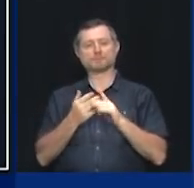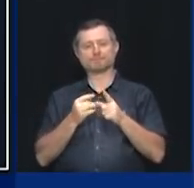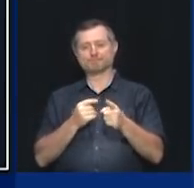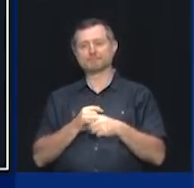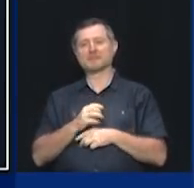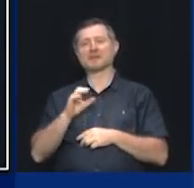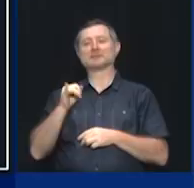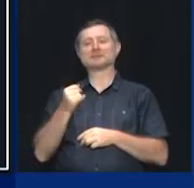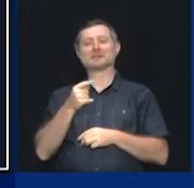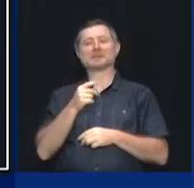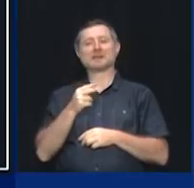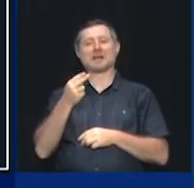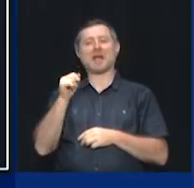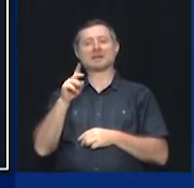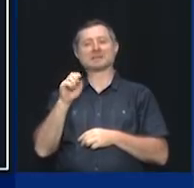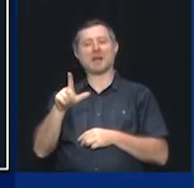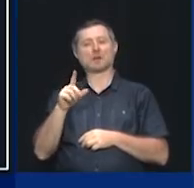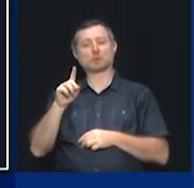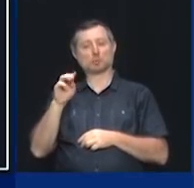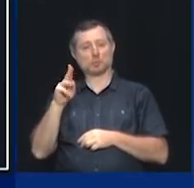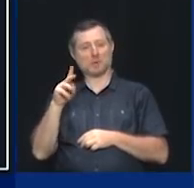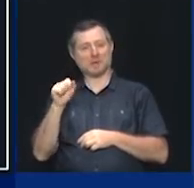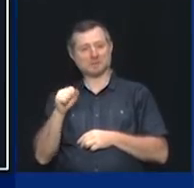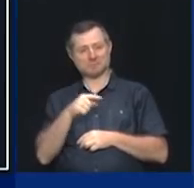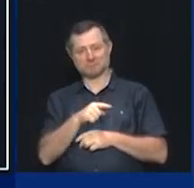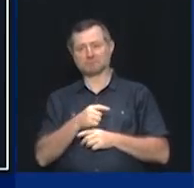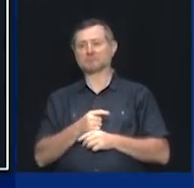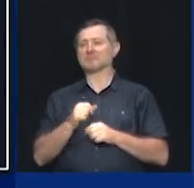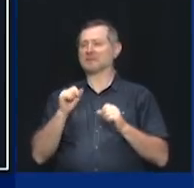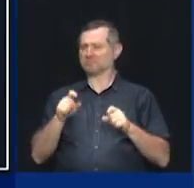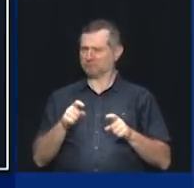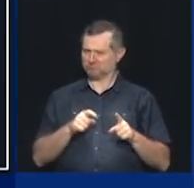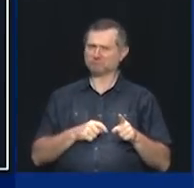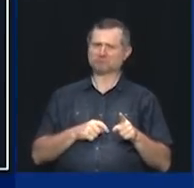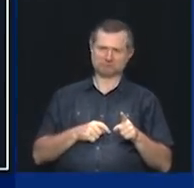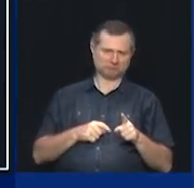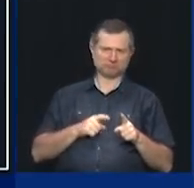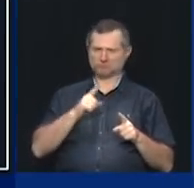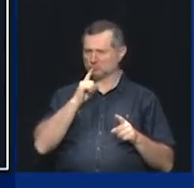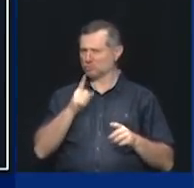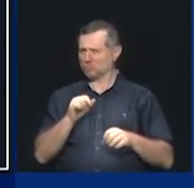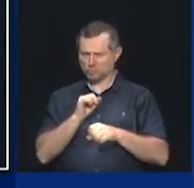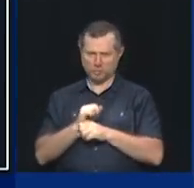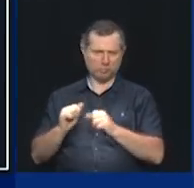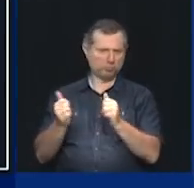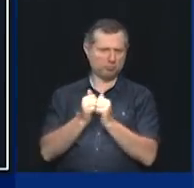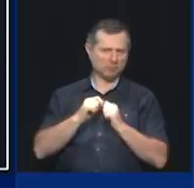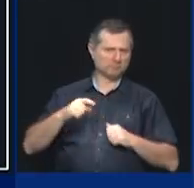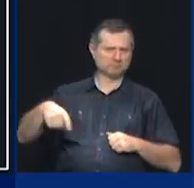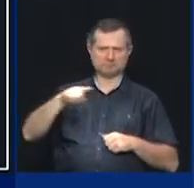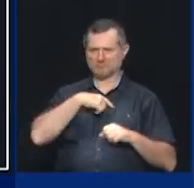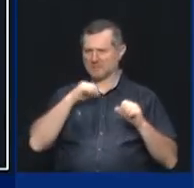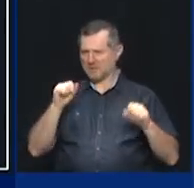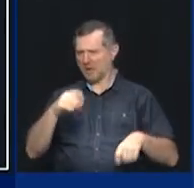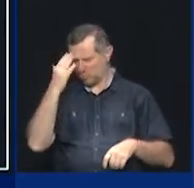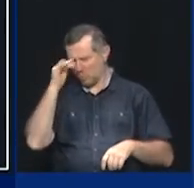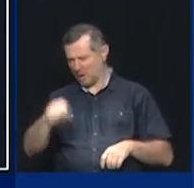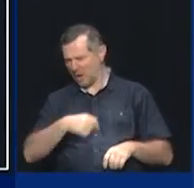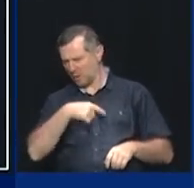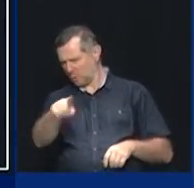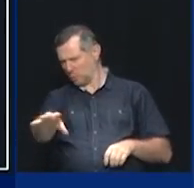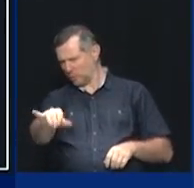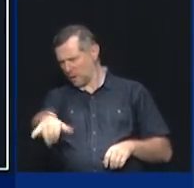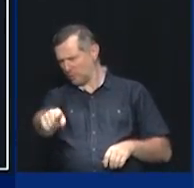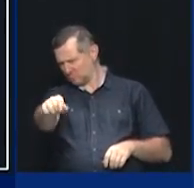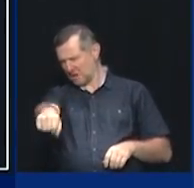kicks my can every day to get it done. We need John Jay, who's going to work with us. The Department of Labor is going to